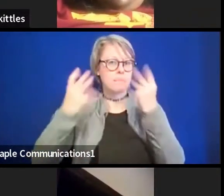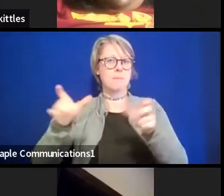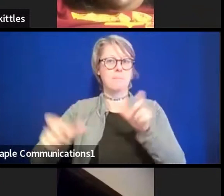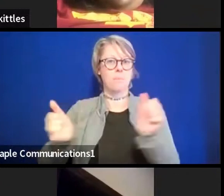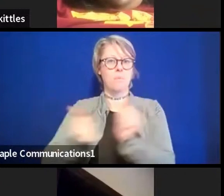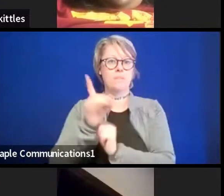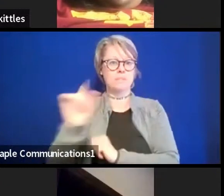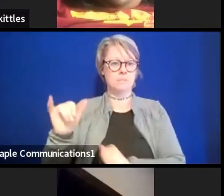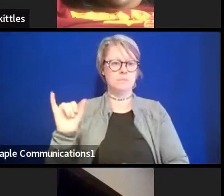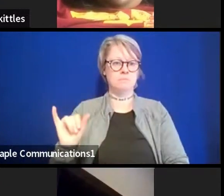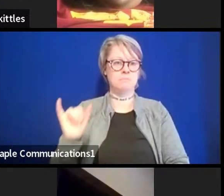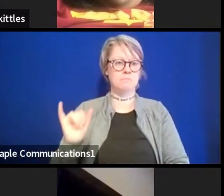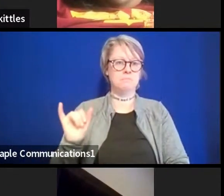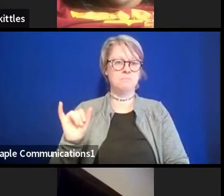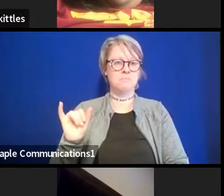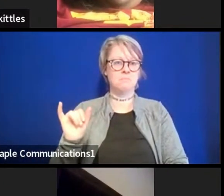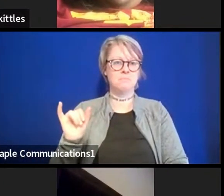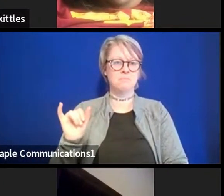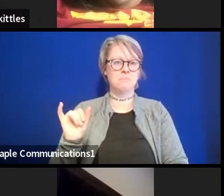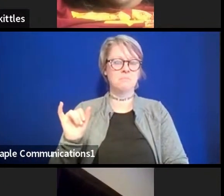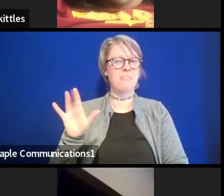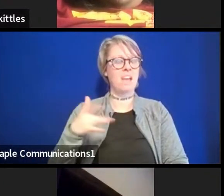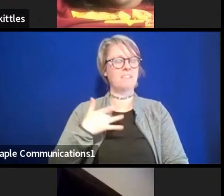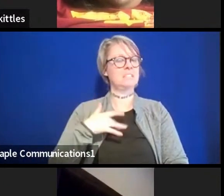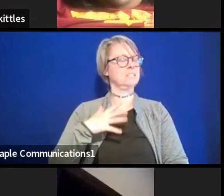disabilities. And I found that so disturbing.